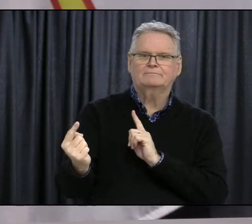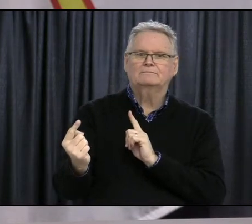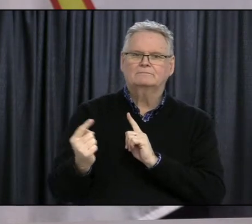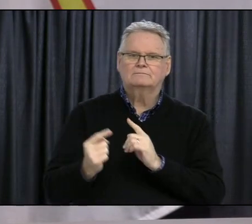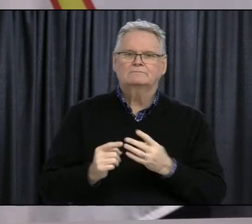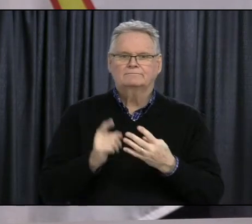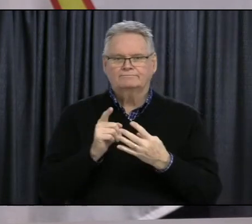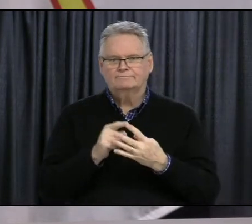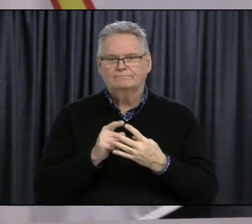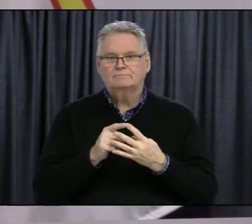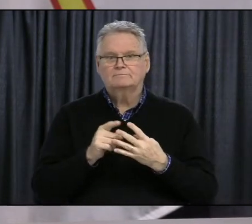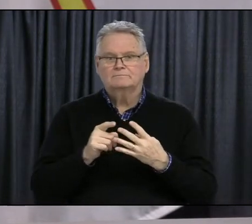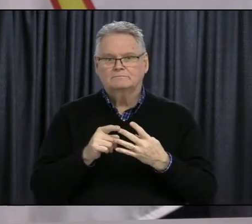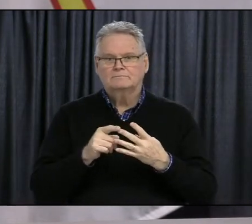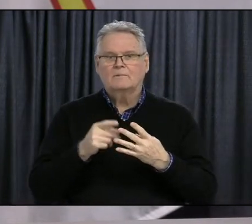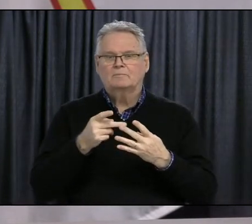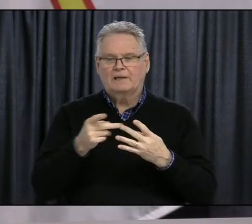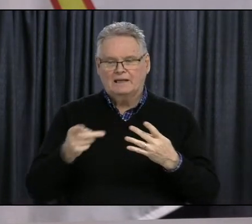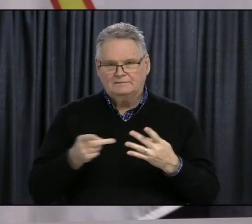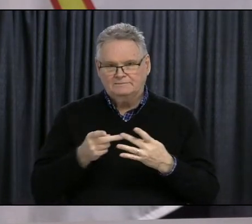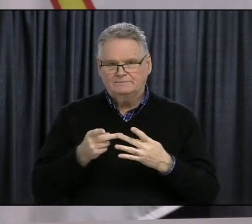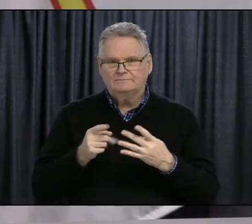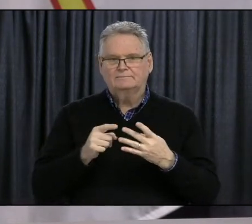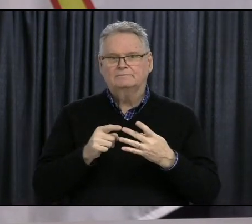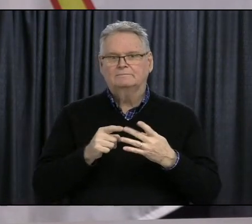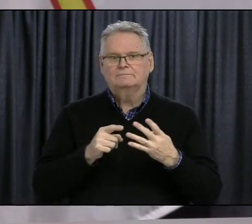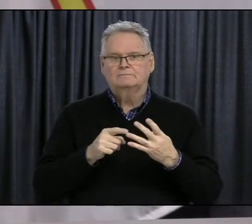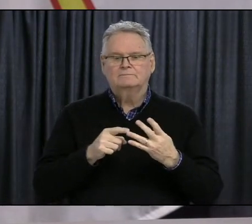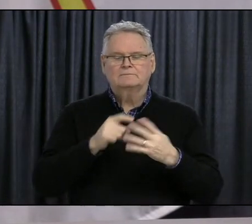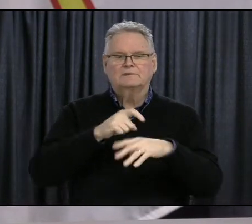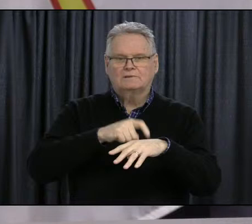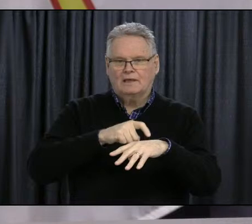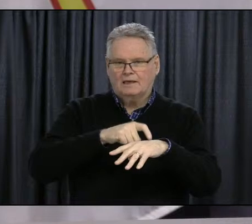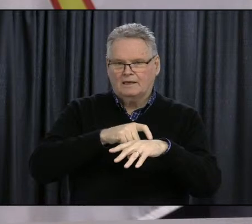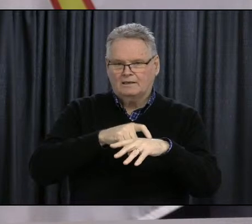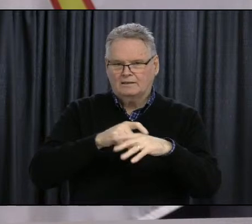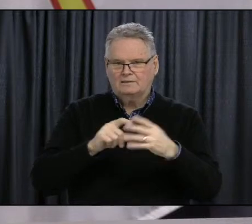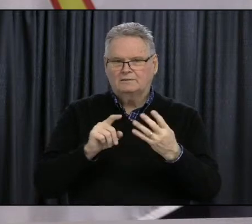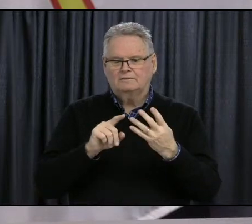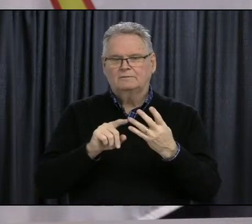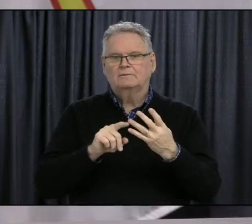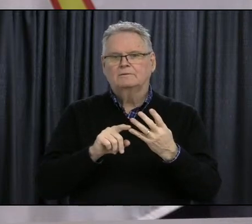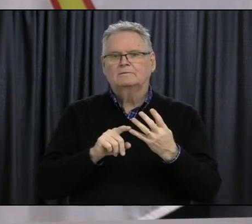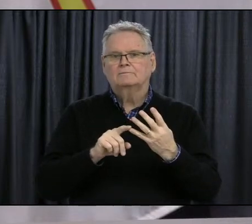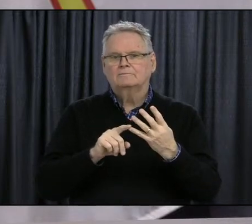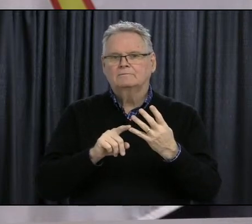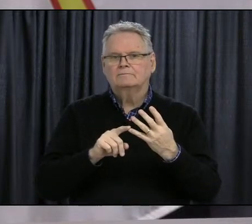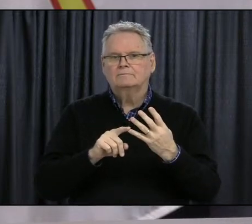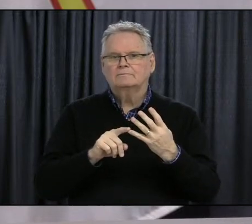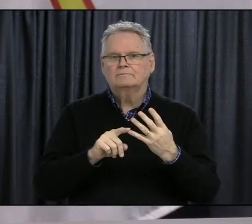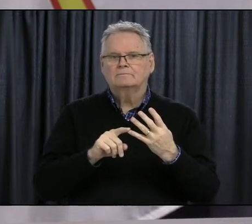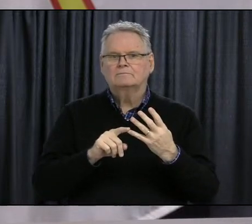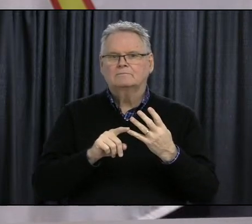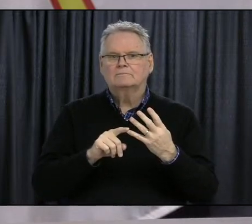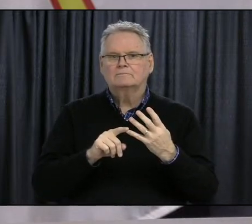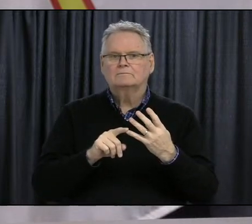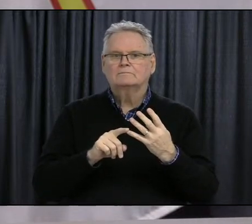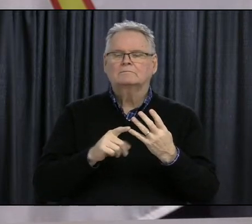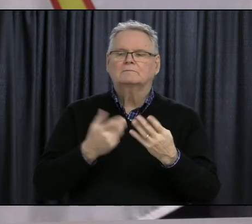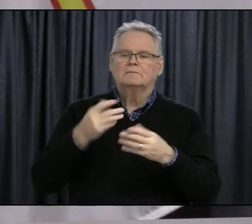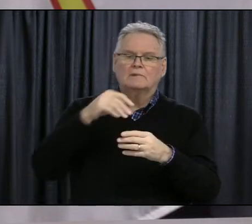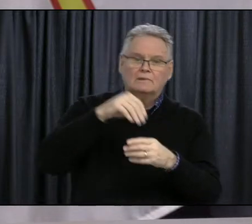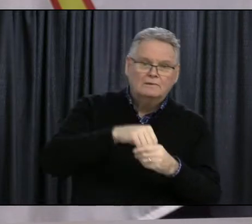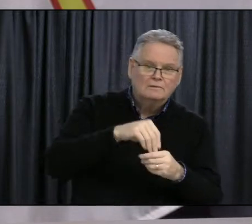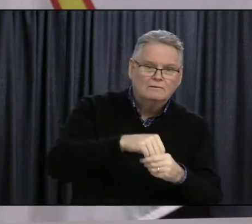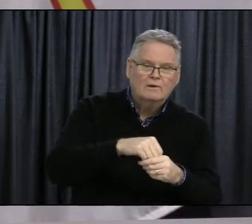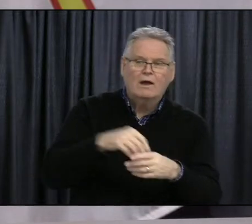to others, the greater the risk of spread. The more time you spend with others, the greater the risk of spread. And indoor activities with others